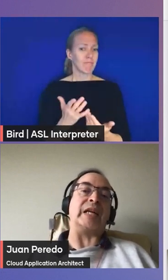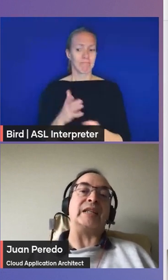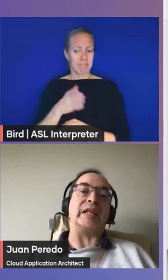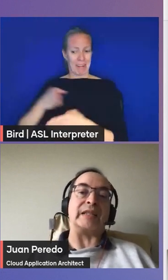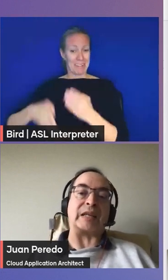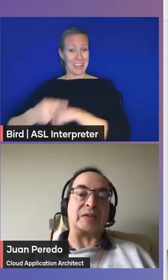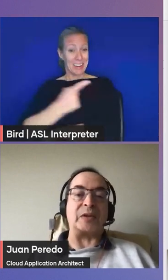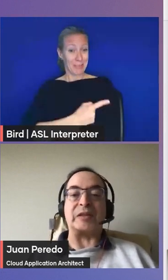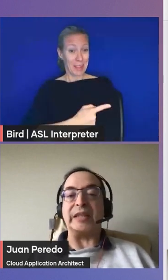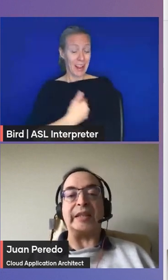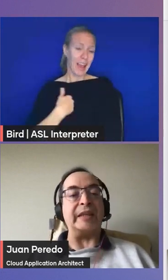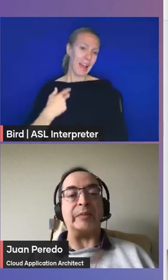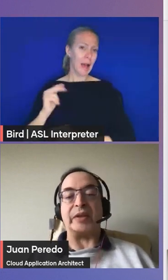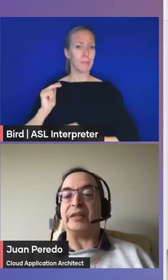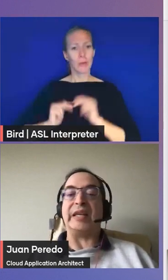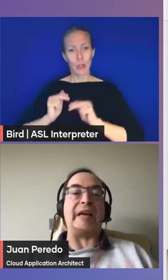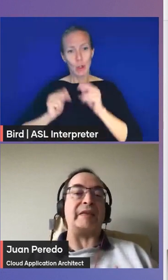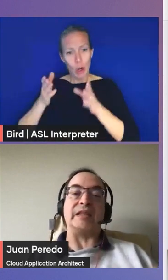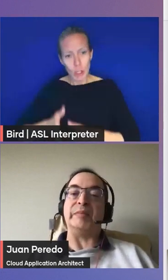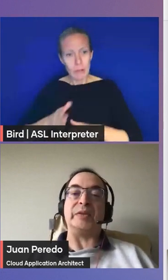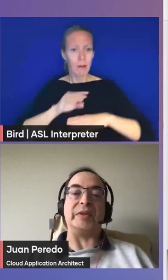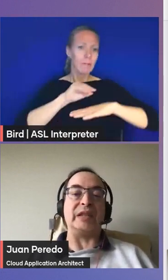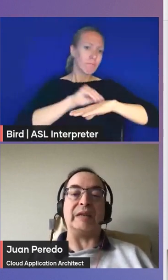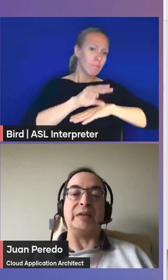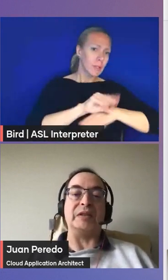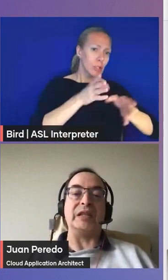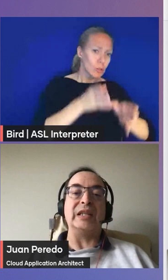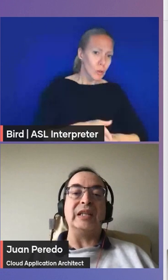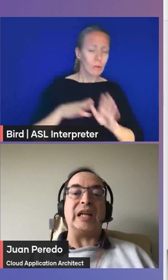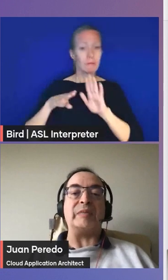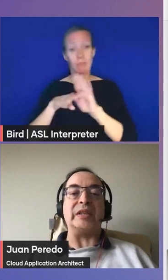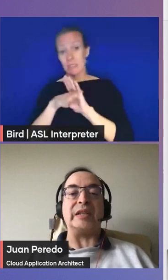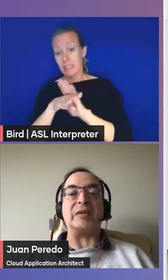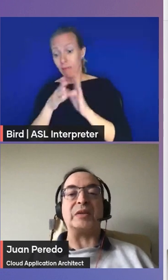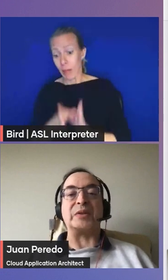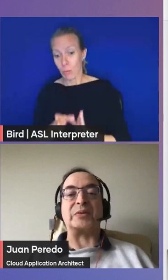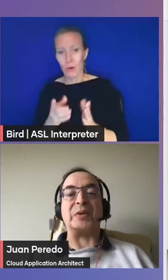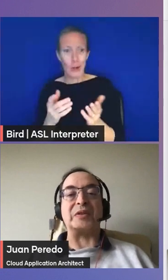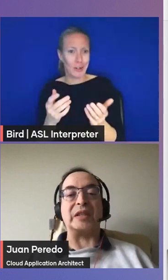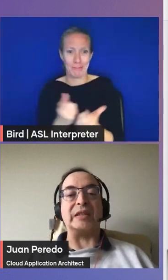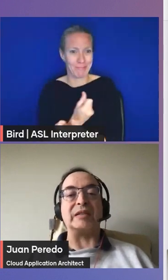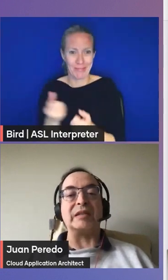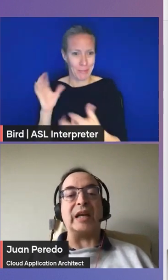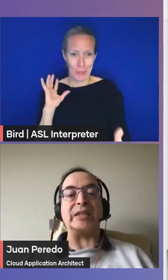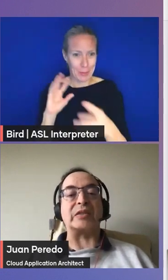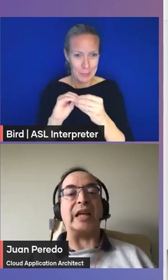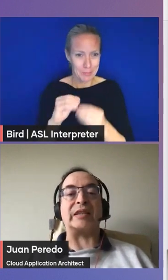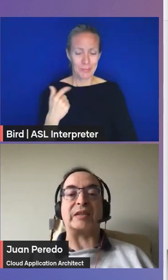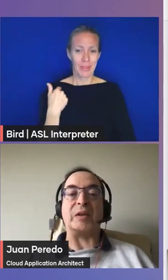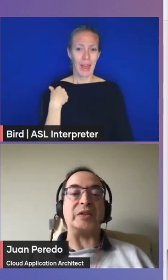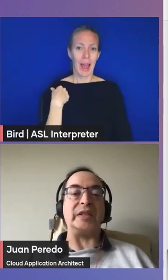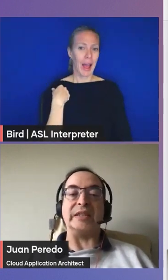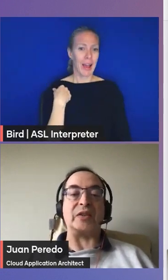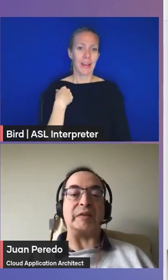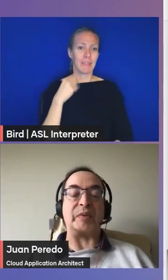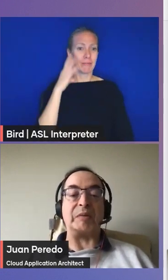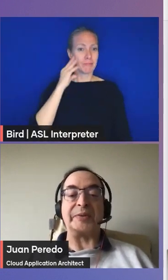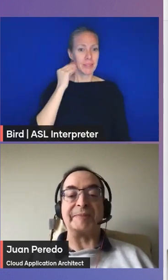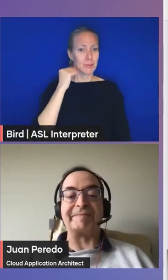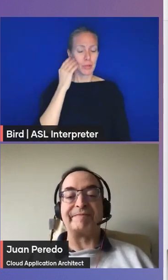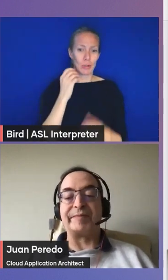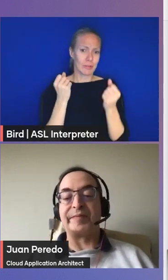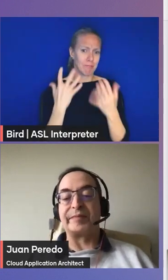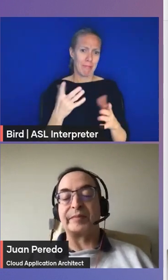really an architect, a consultant, a developer, and everything in between. I've been in all those roles, and I just like technology and solving